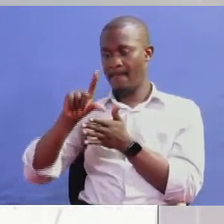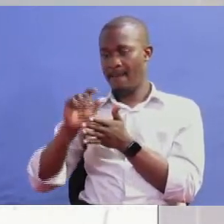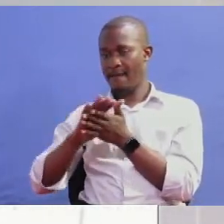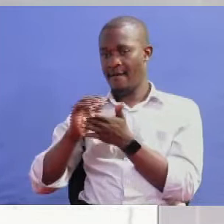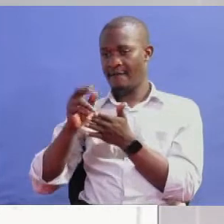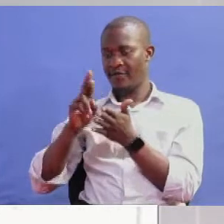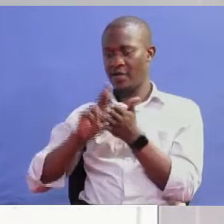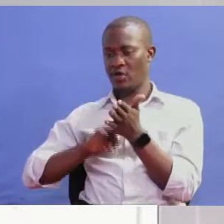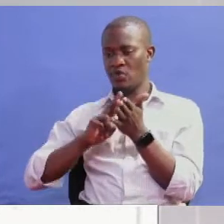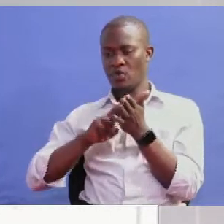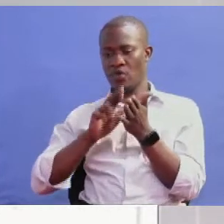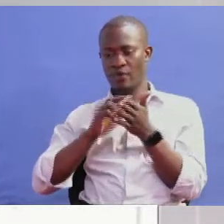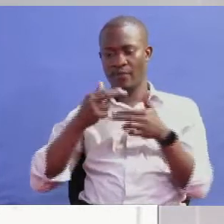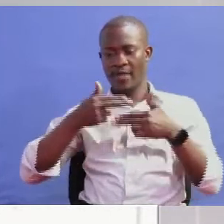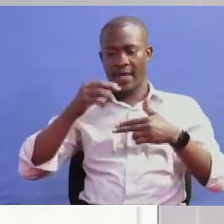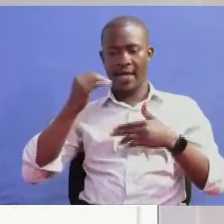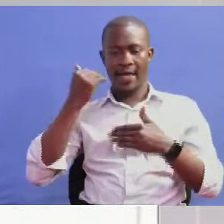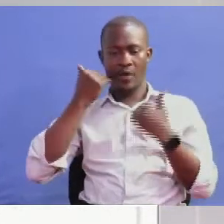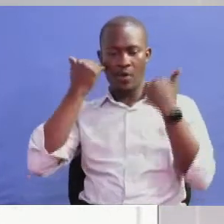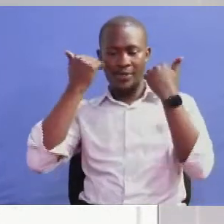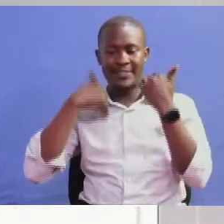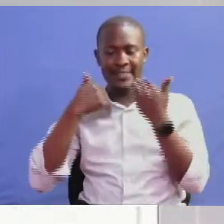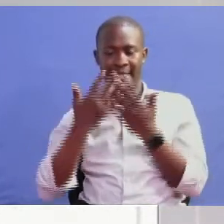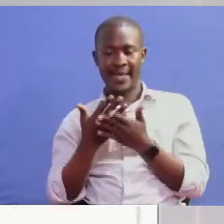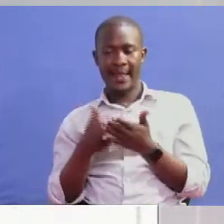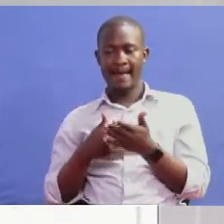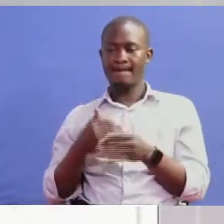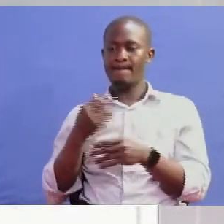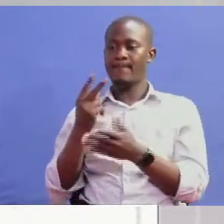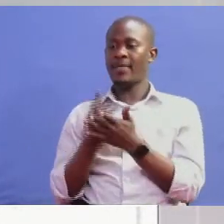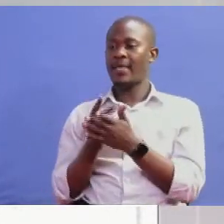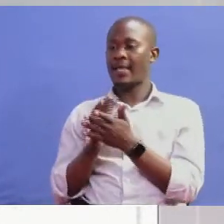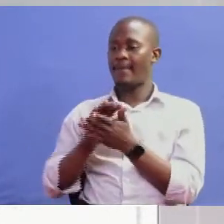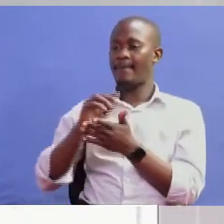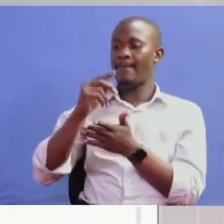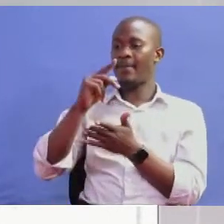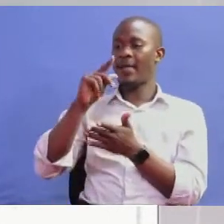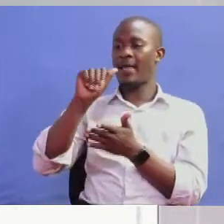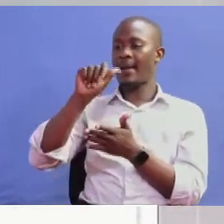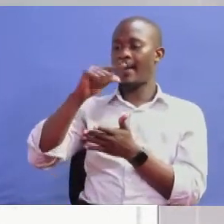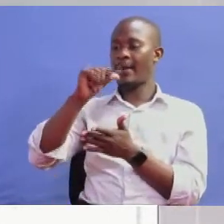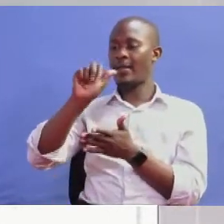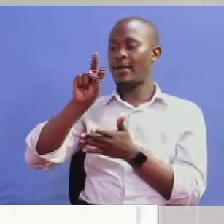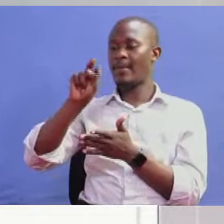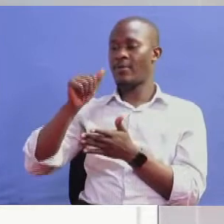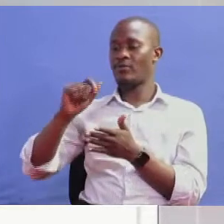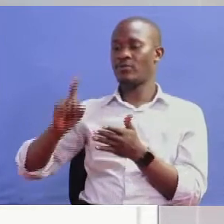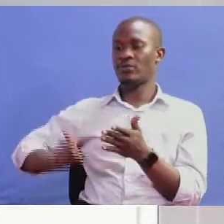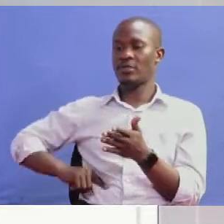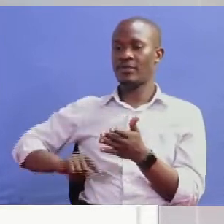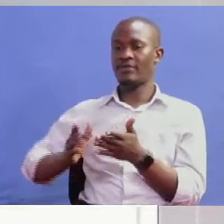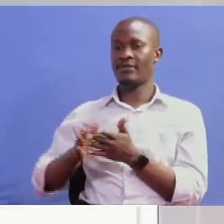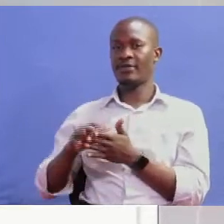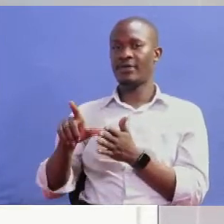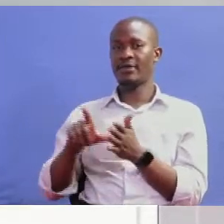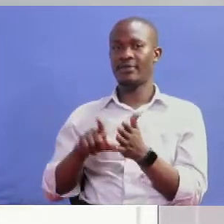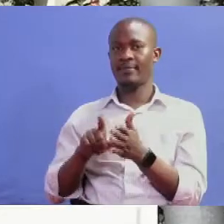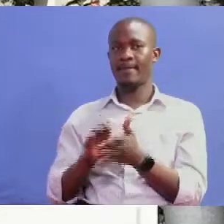Court directing all banks in the country maintaining KENGEN accounts to satisfy the debt.